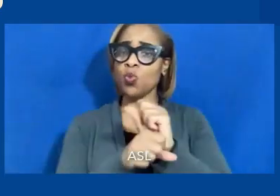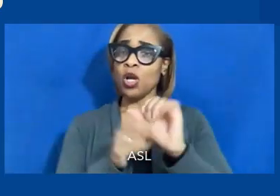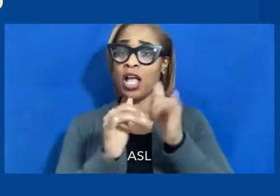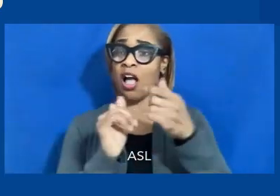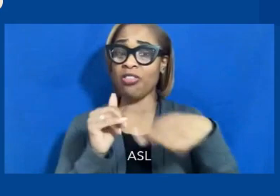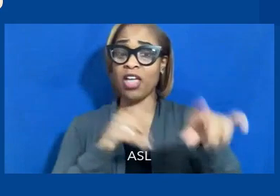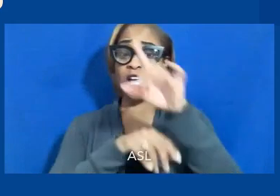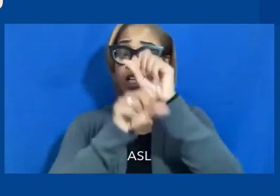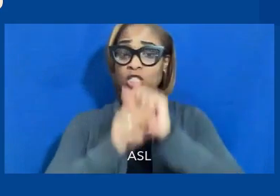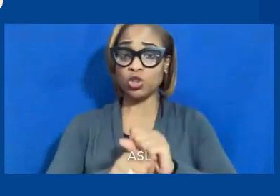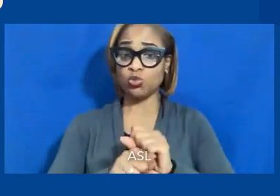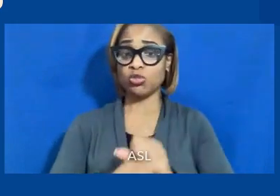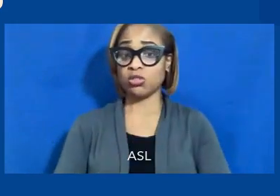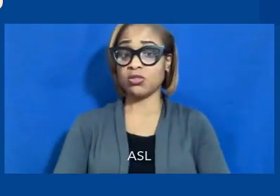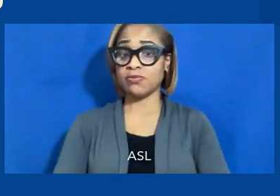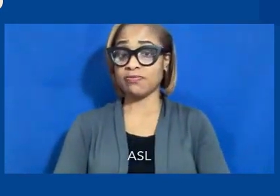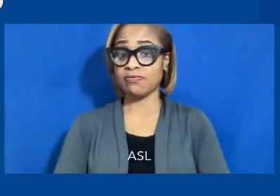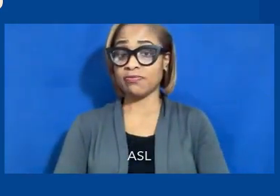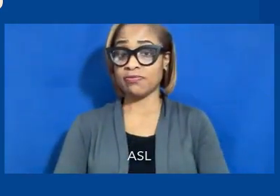honestly. And